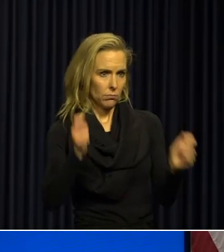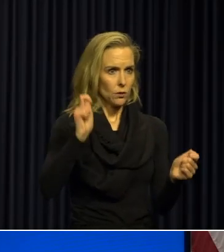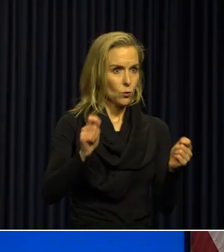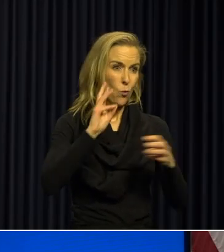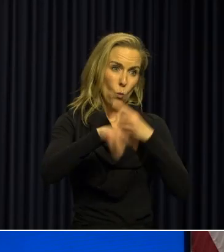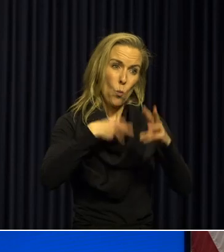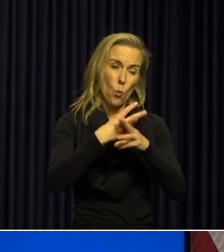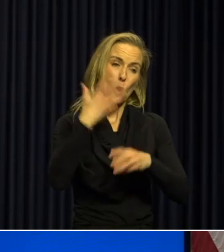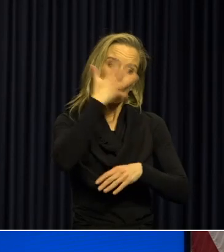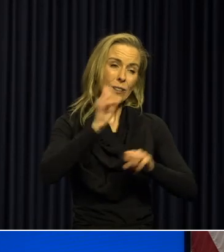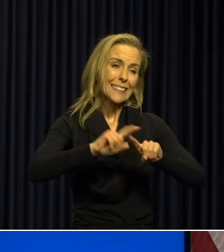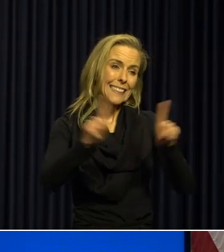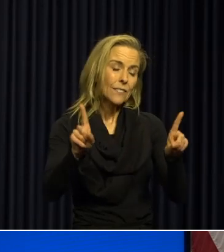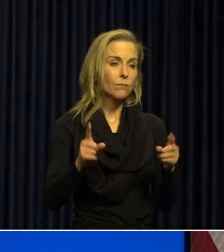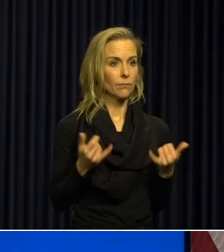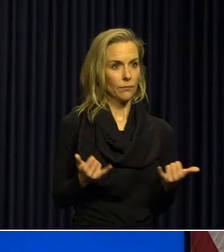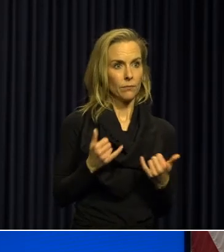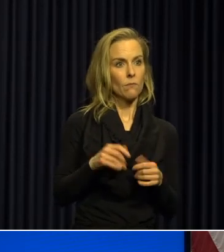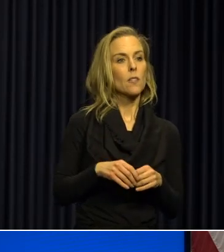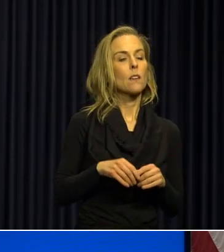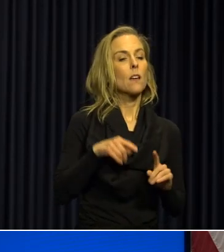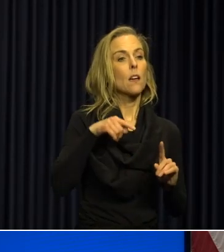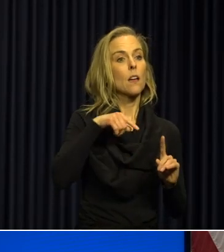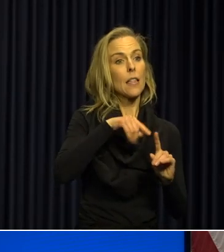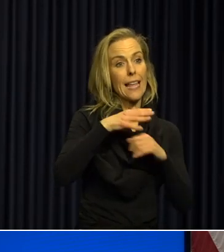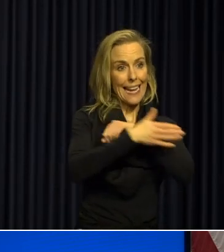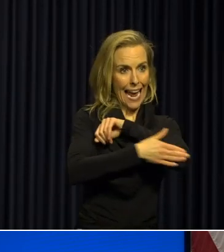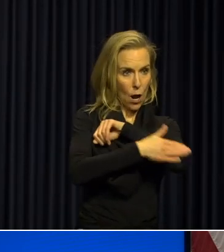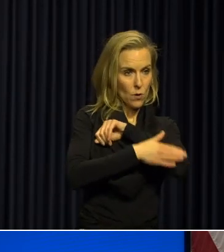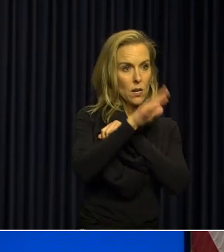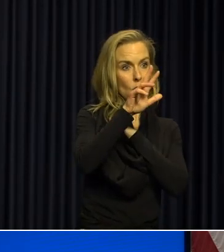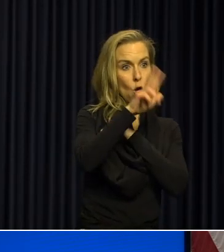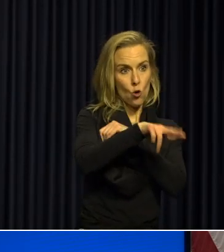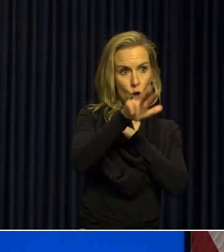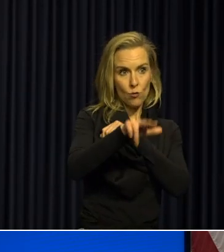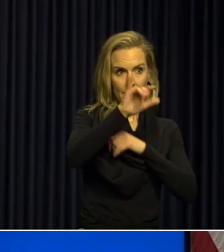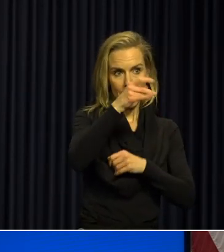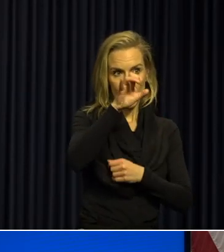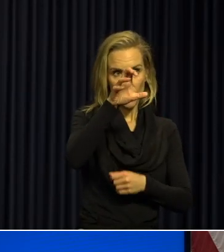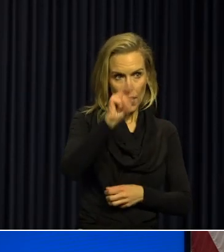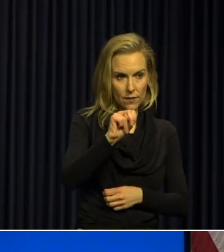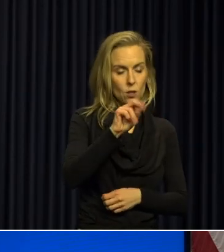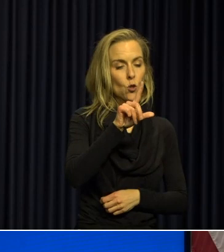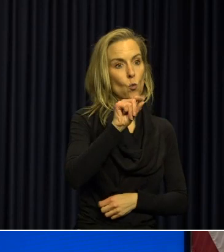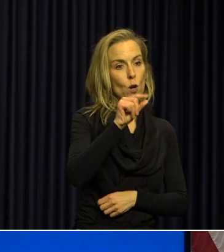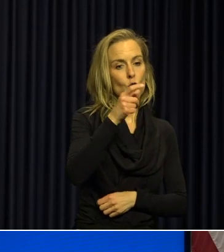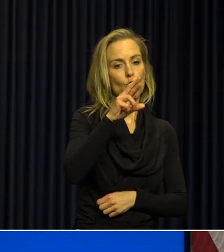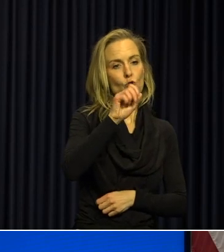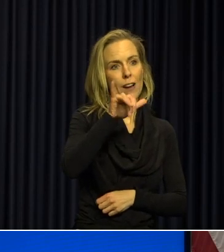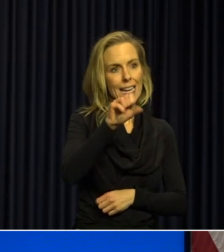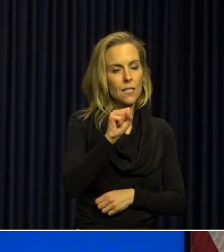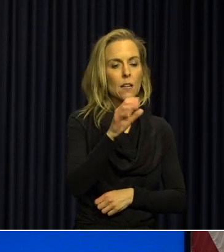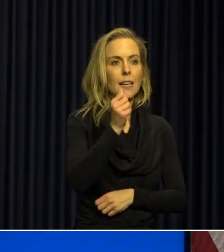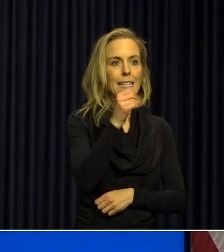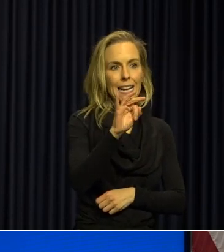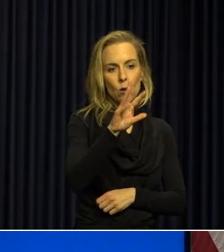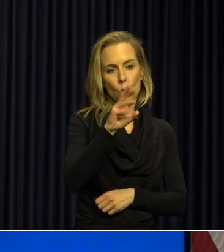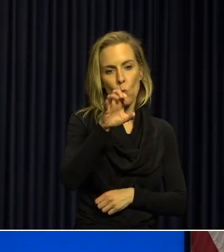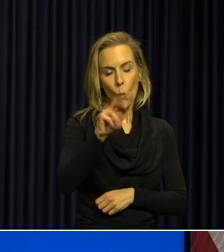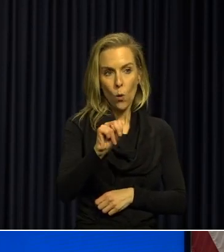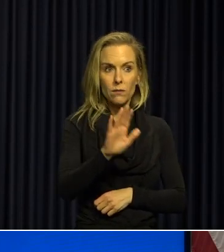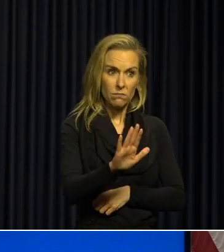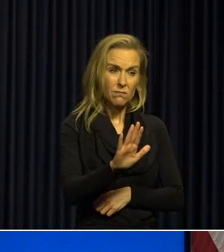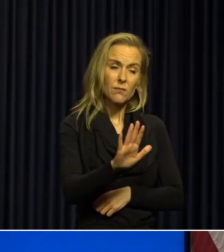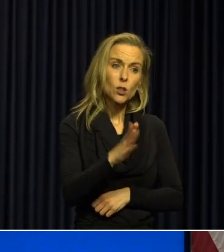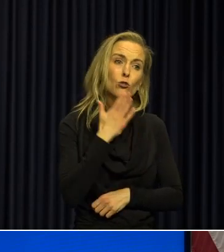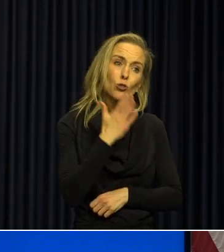new cases today. By county, 33 in Jefferson, 20 in Graves, 19 in Warren. Again, a